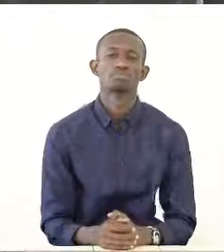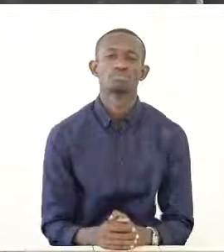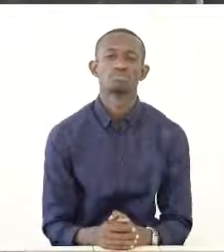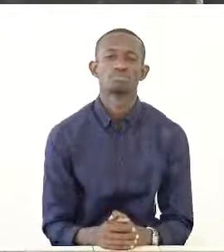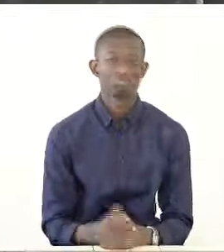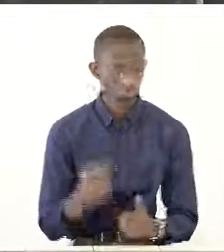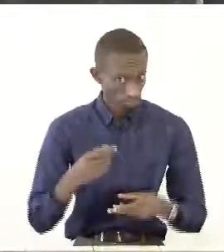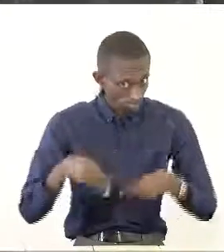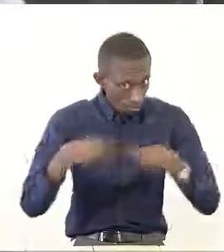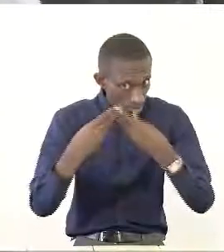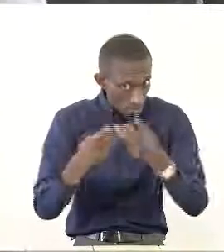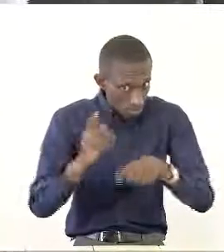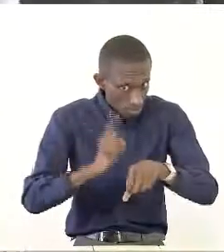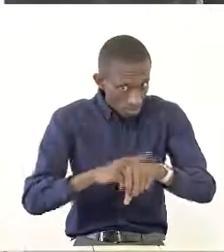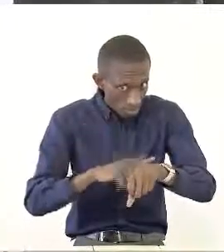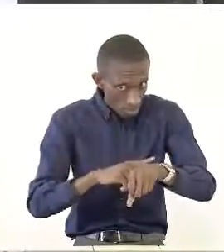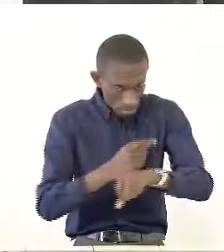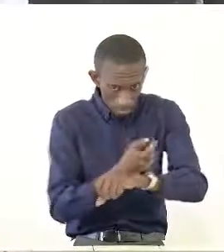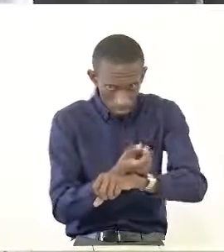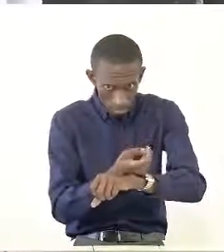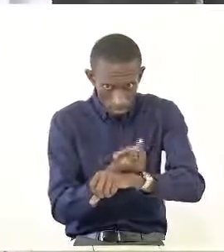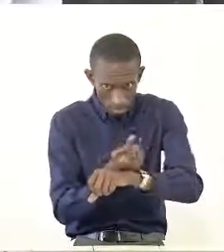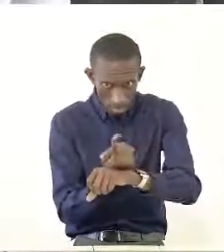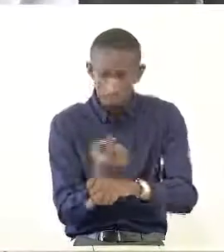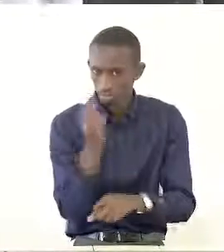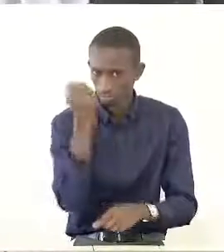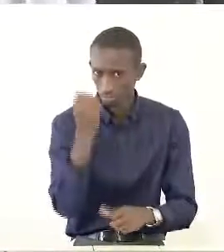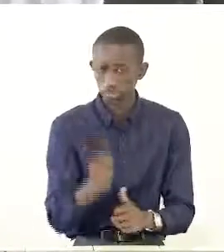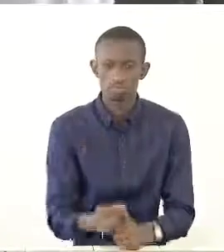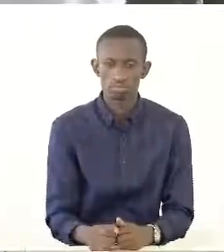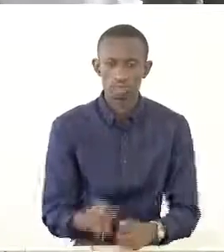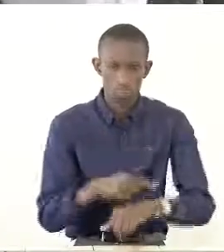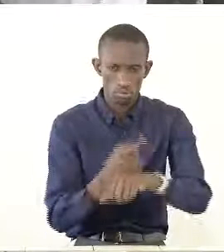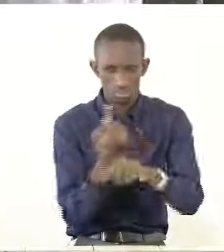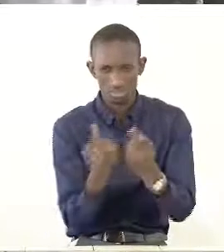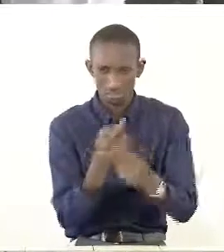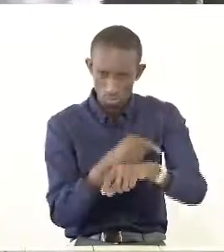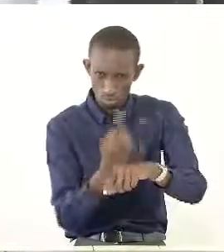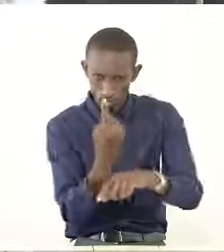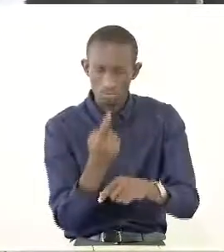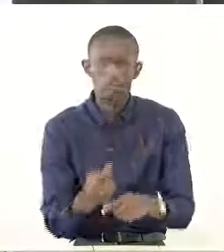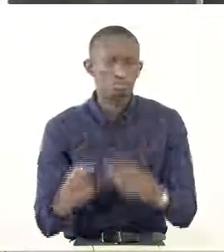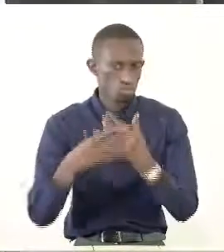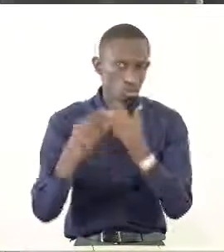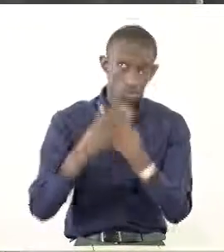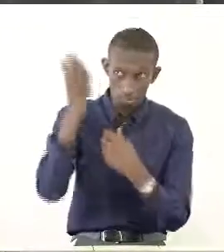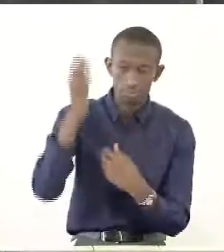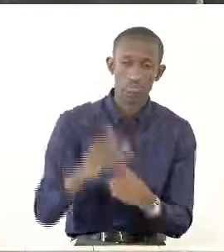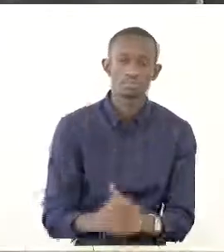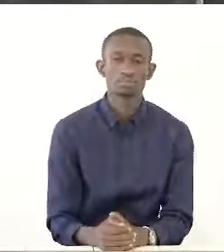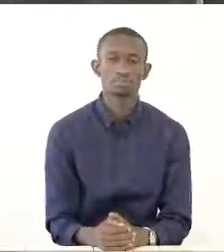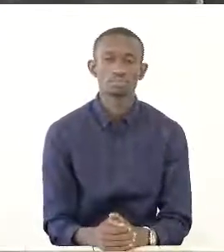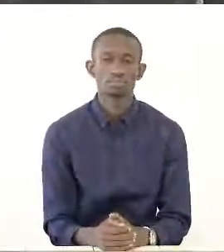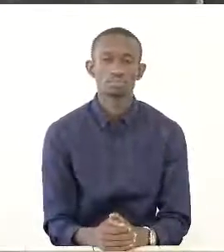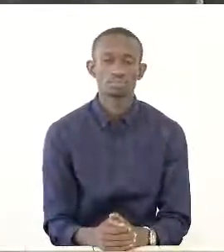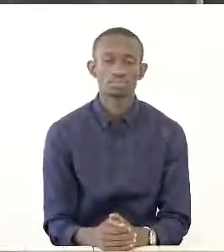I give you a minute to write this, yes, and